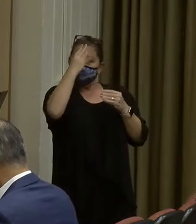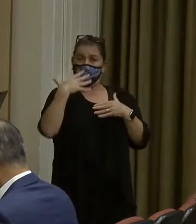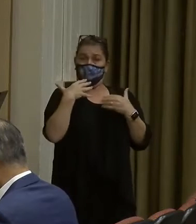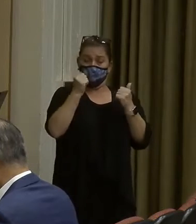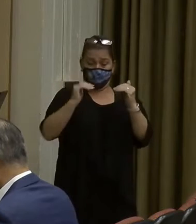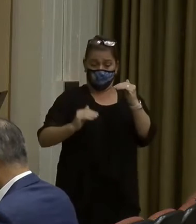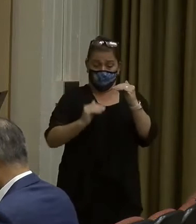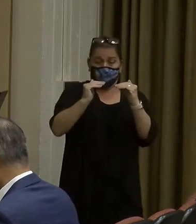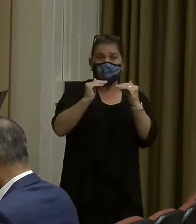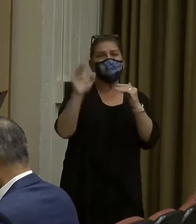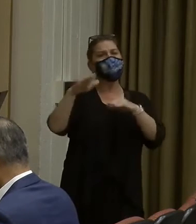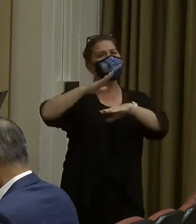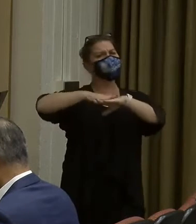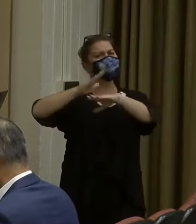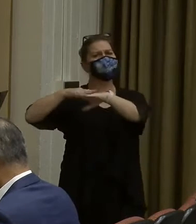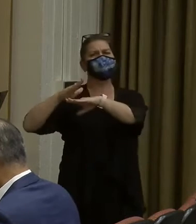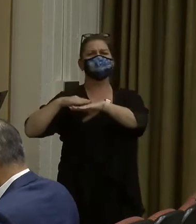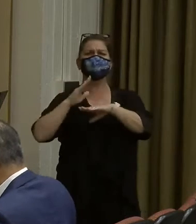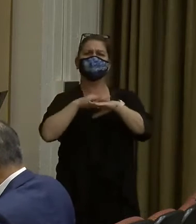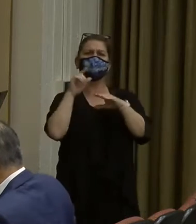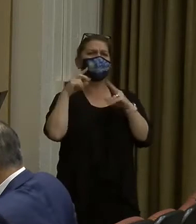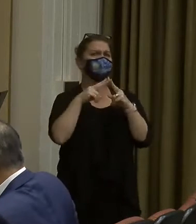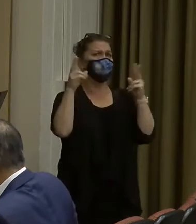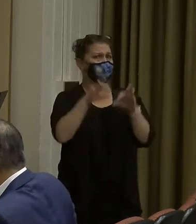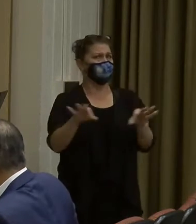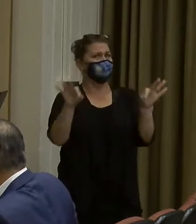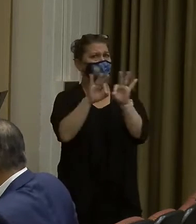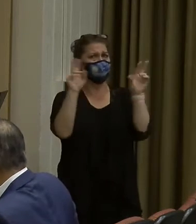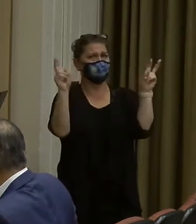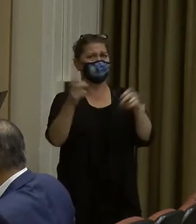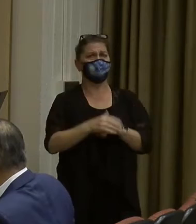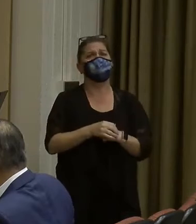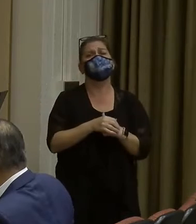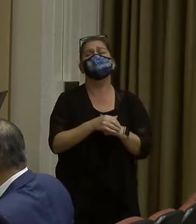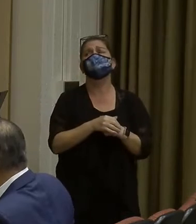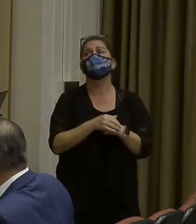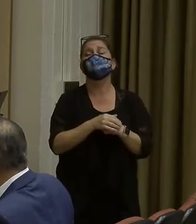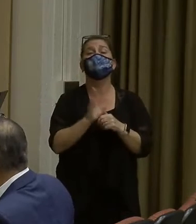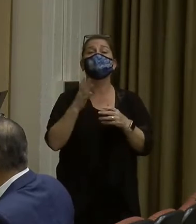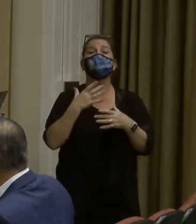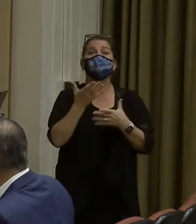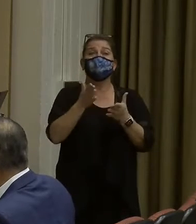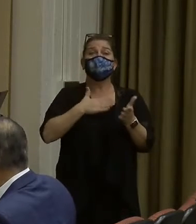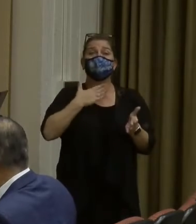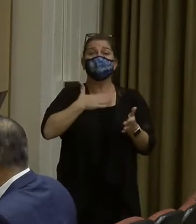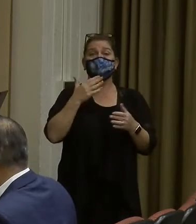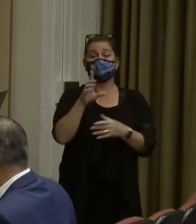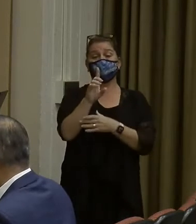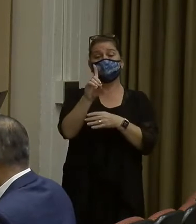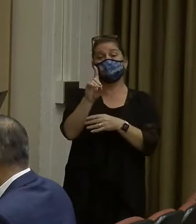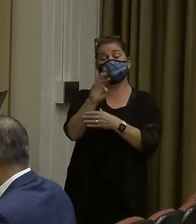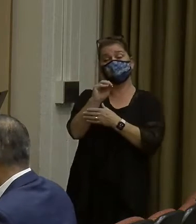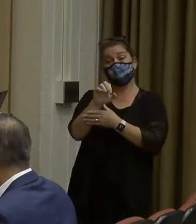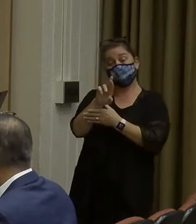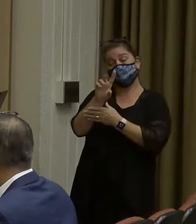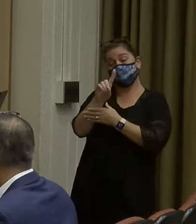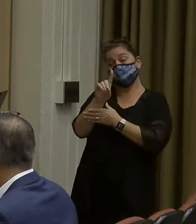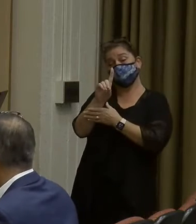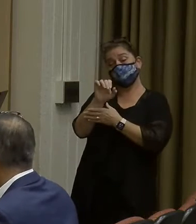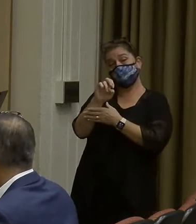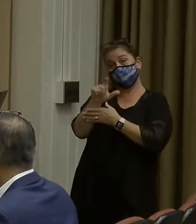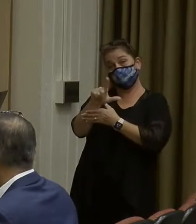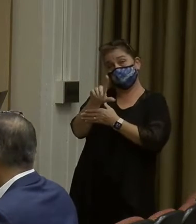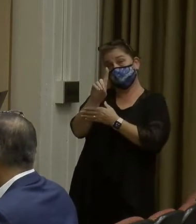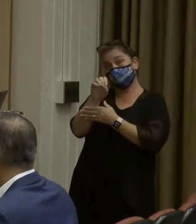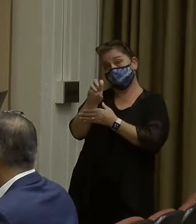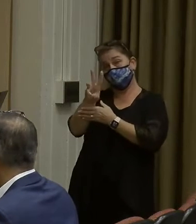also serves as a call to action on this very important topic. We are delighted to have Mr. Daniel Dawes, Executive